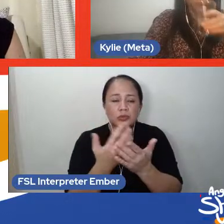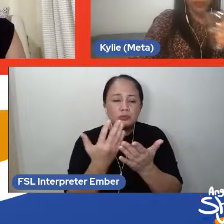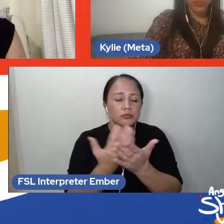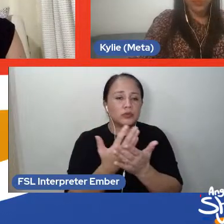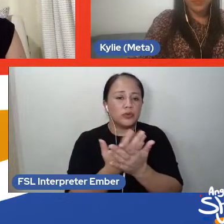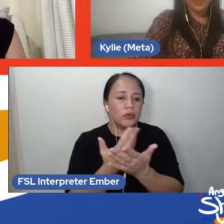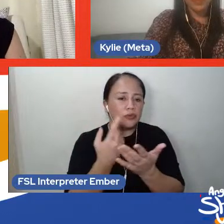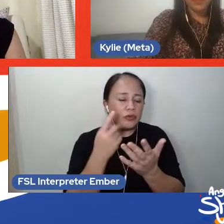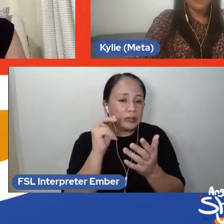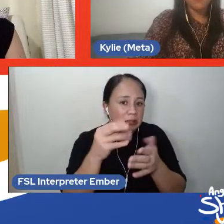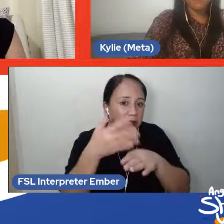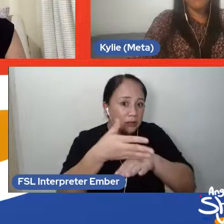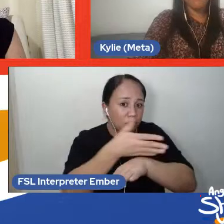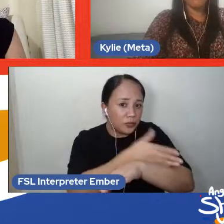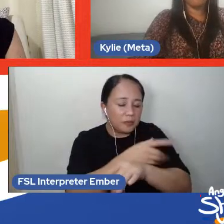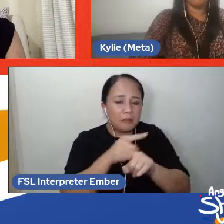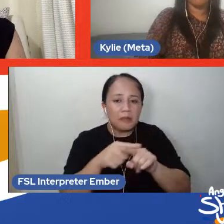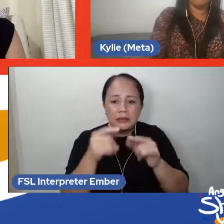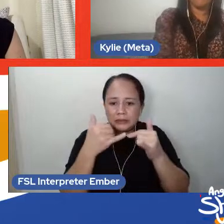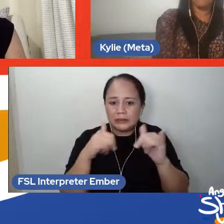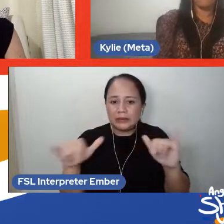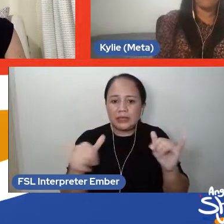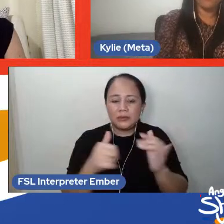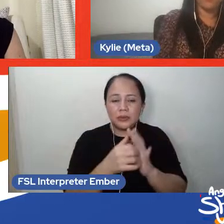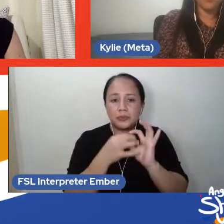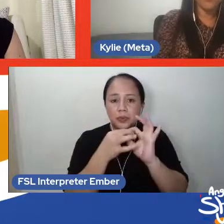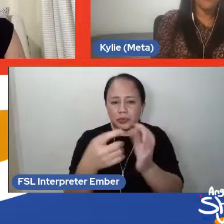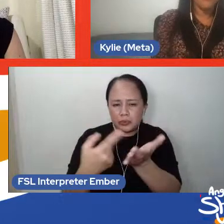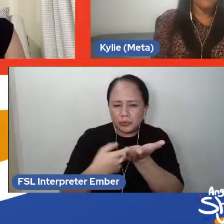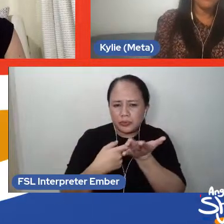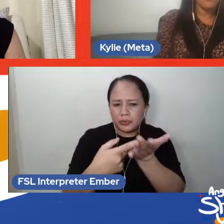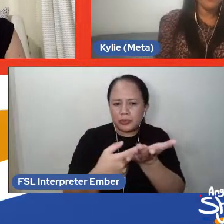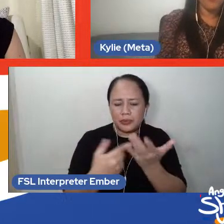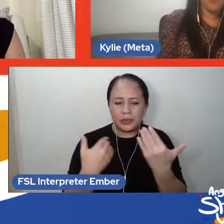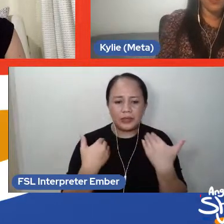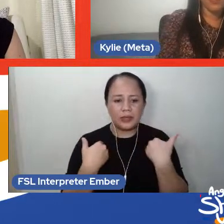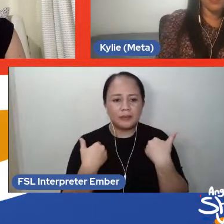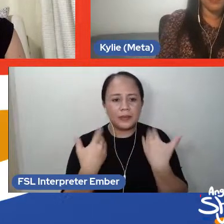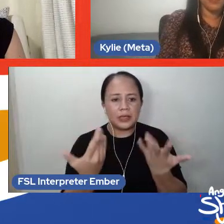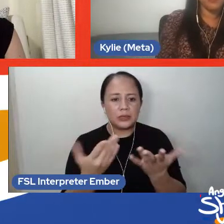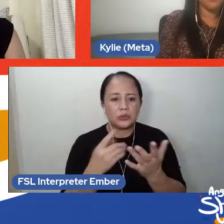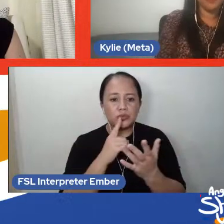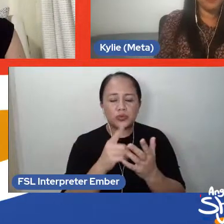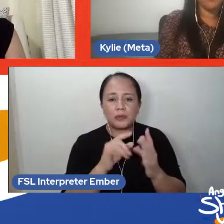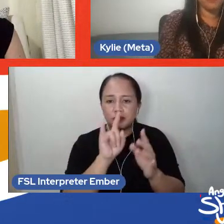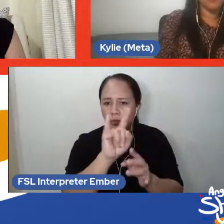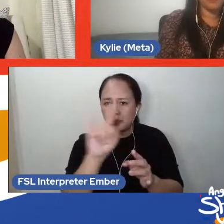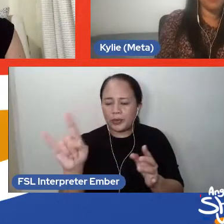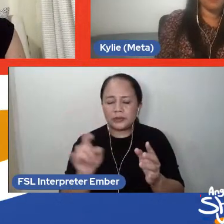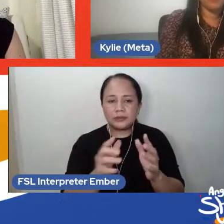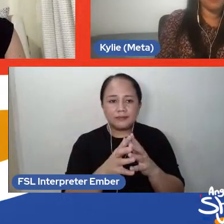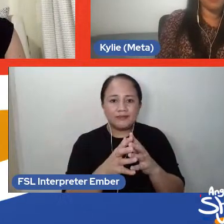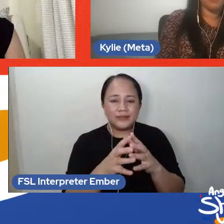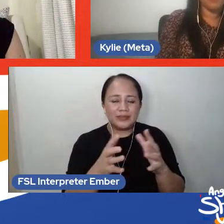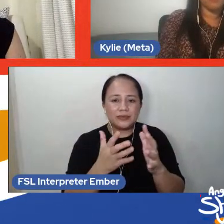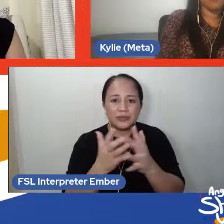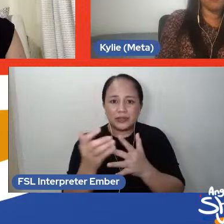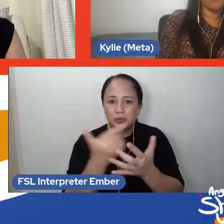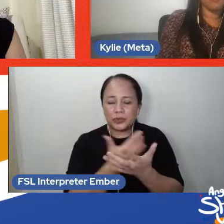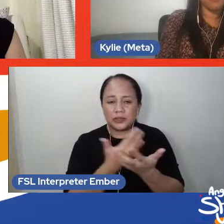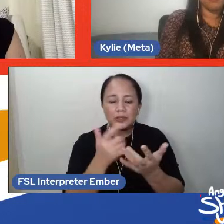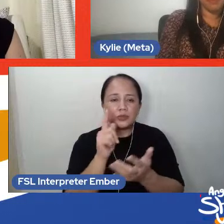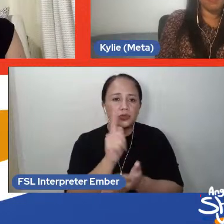further improvement, but still based on the discussion that we have right now, it really promotes greater transparency, especially in the